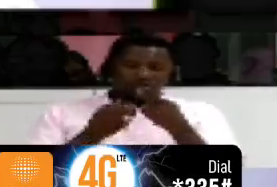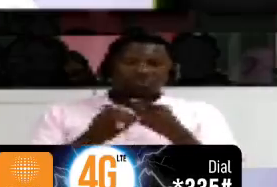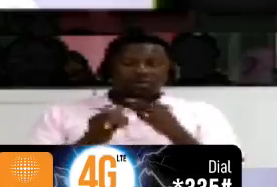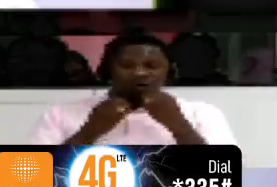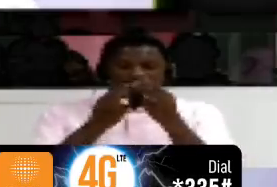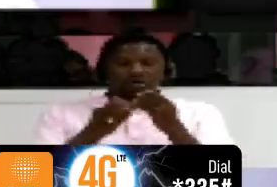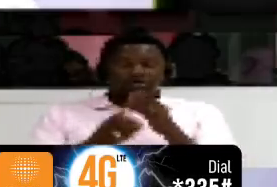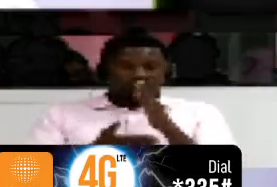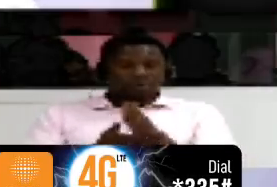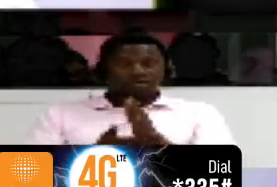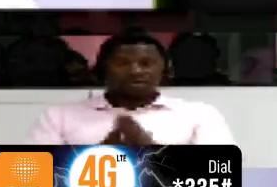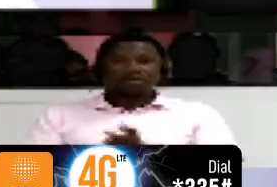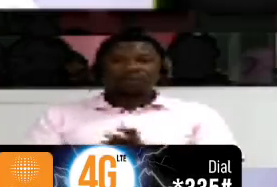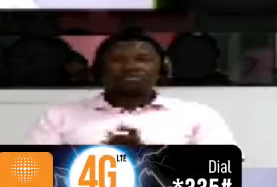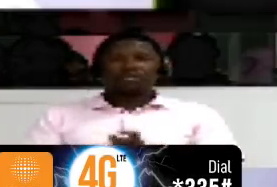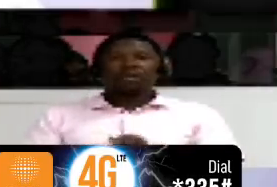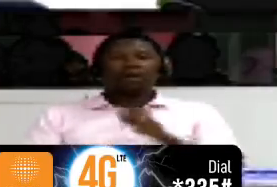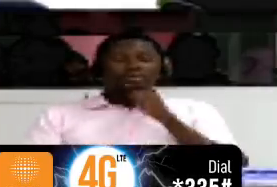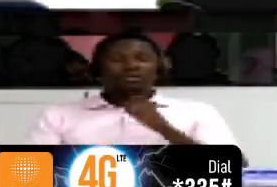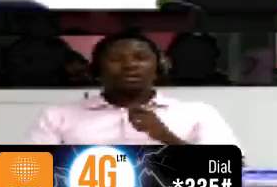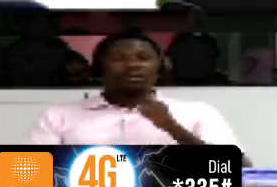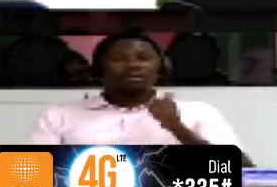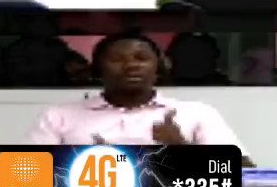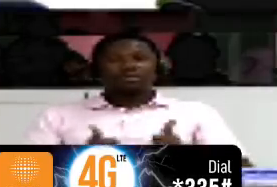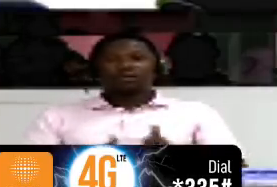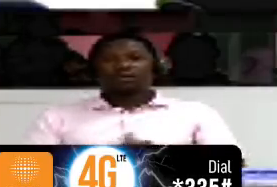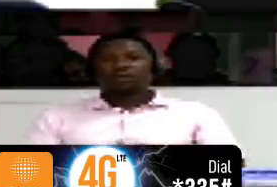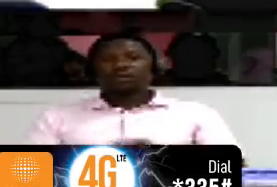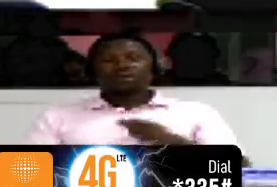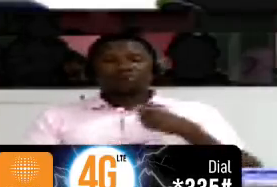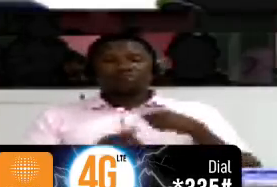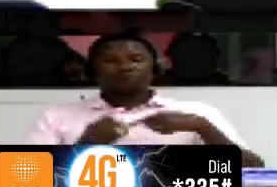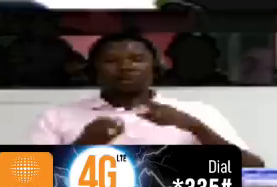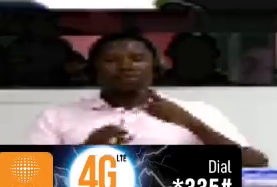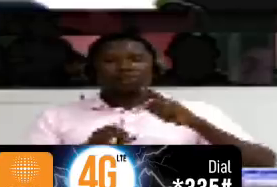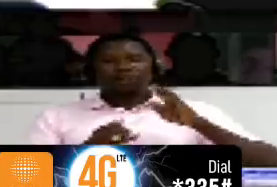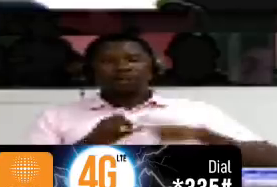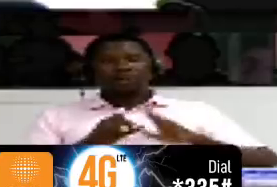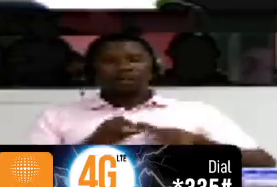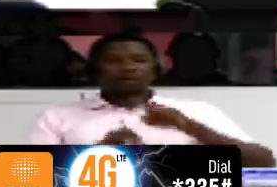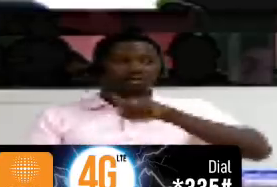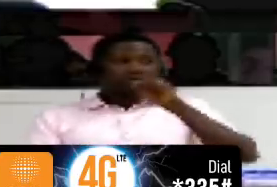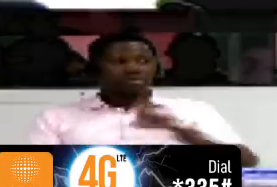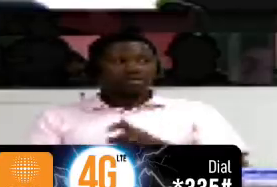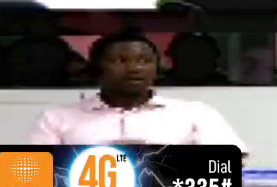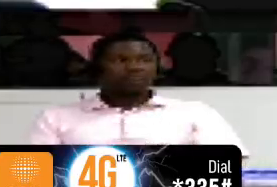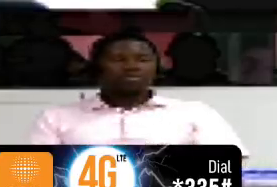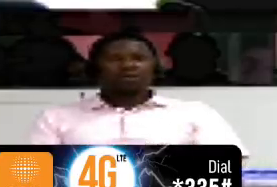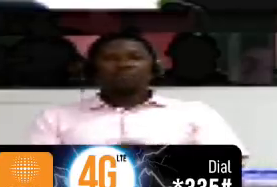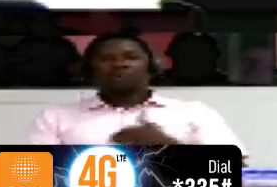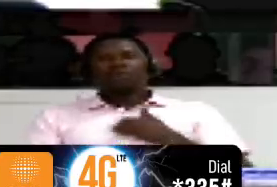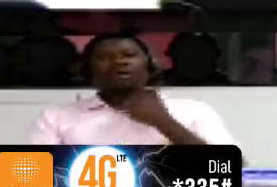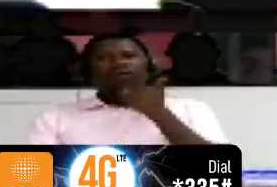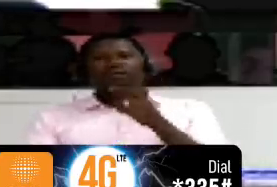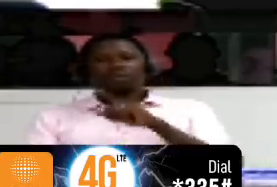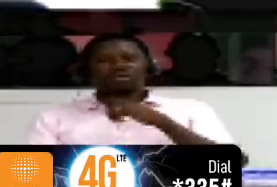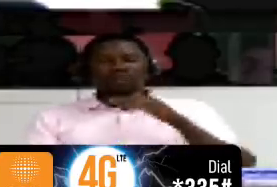volumes. Mr. Chairman, I probably shouldn't have said that was my last question, but I will ask another question just